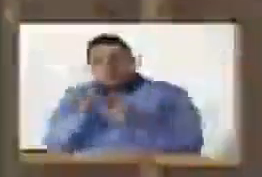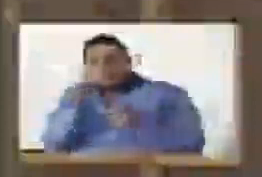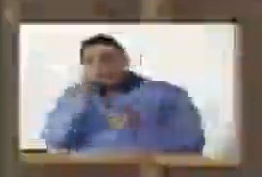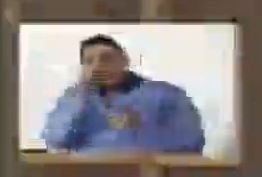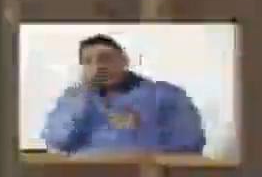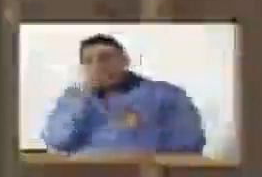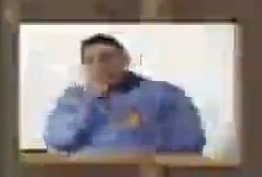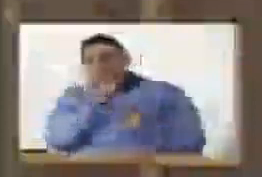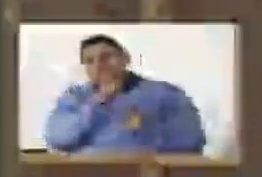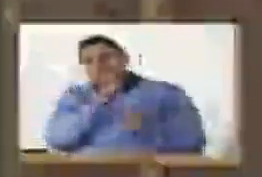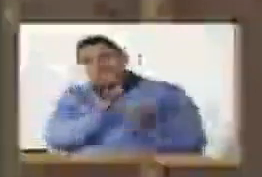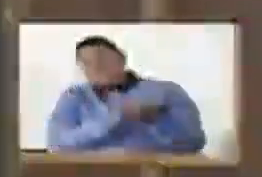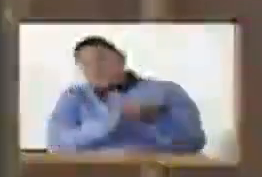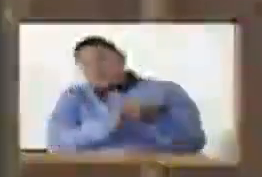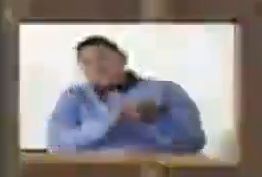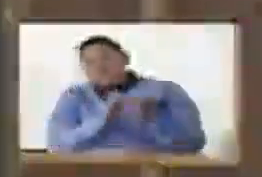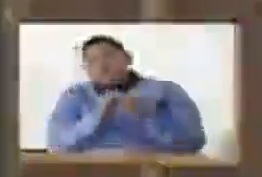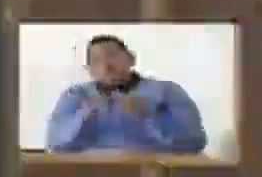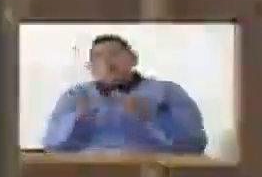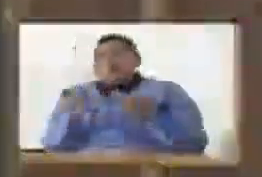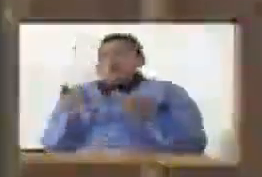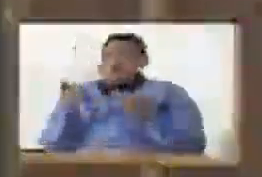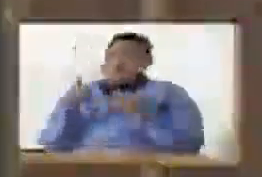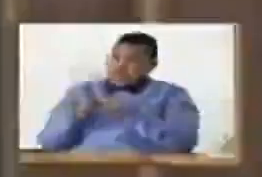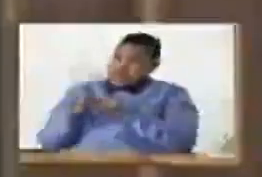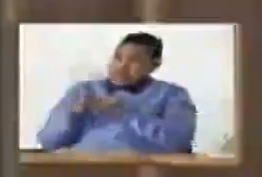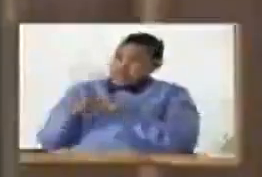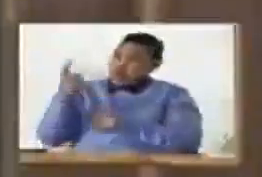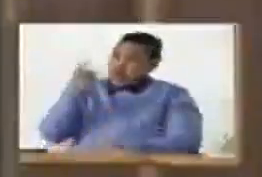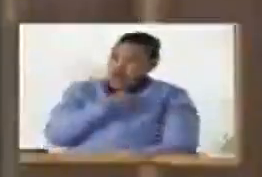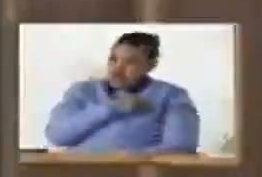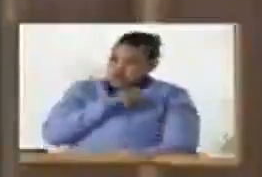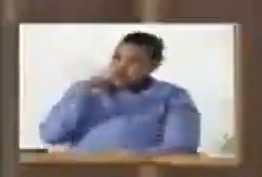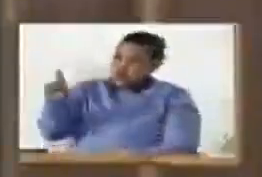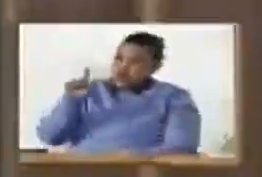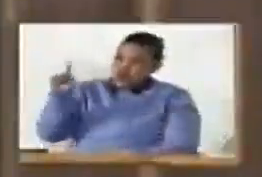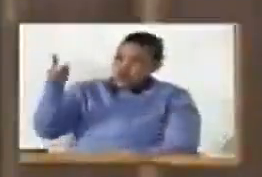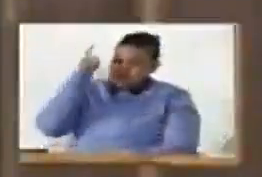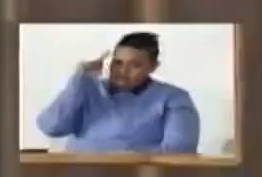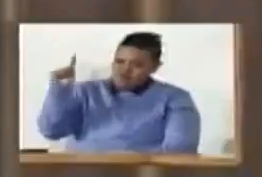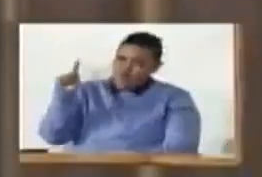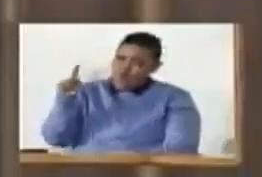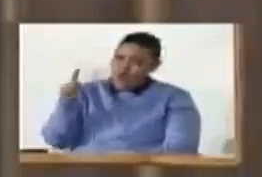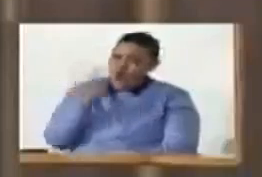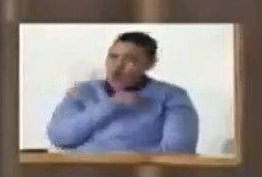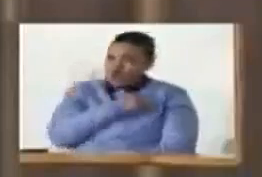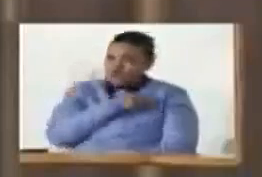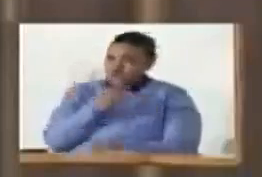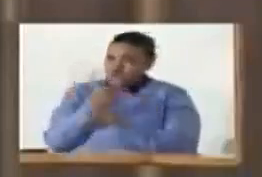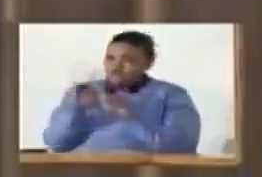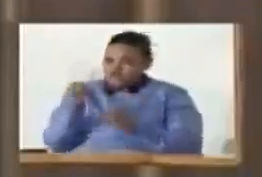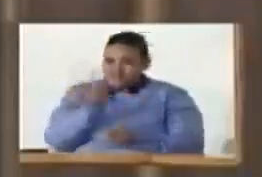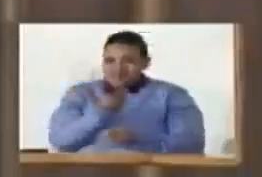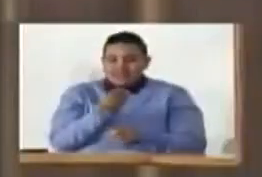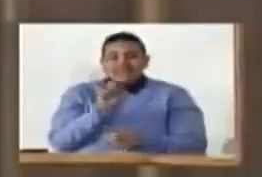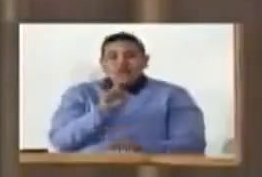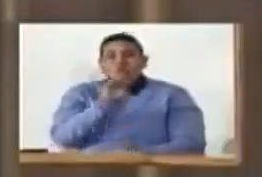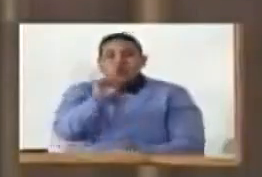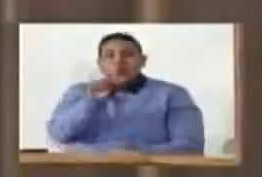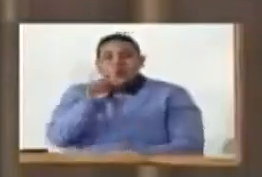sole dependence on hospitals or drug-served pharmacies through the government's public sector pharmacy